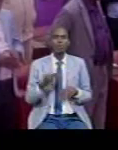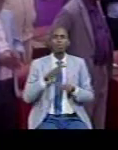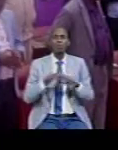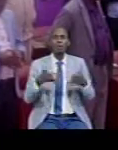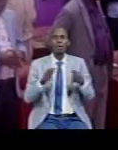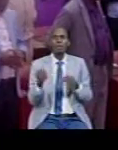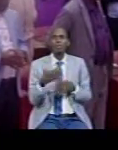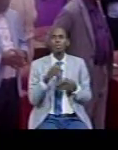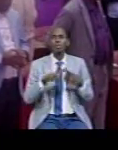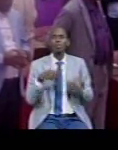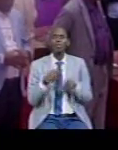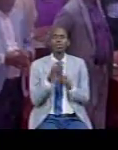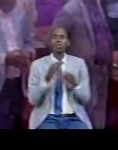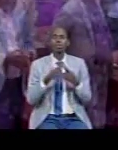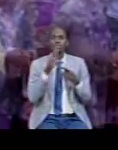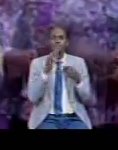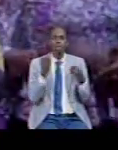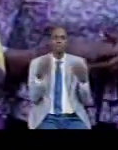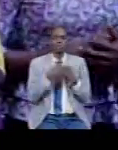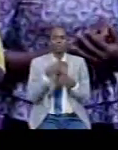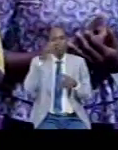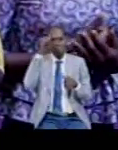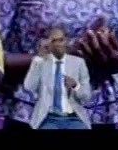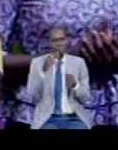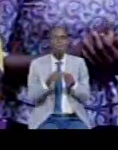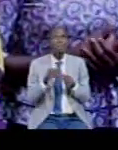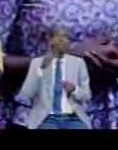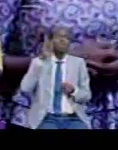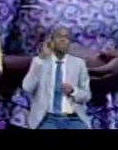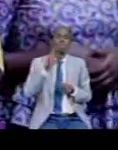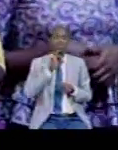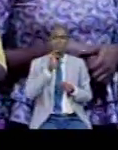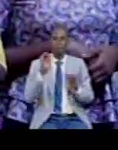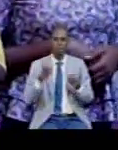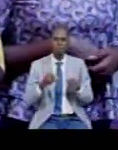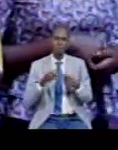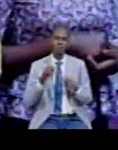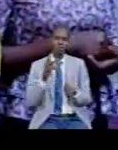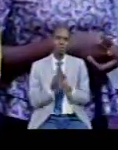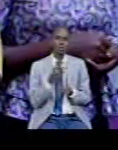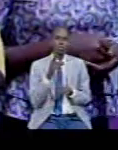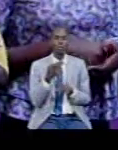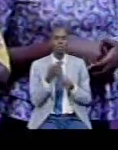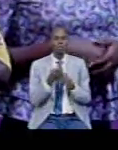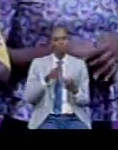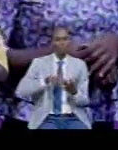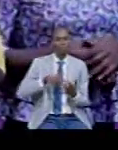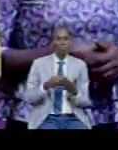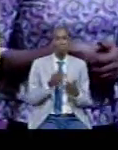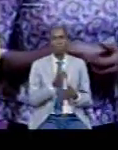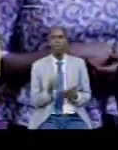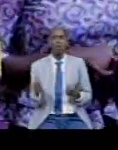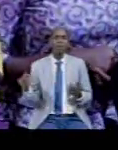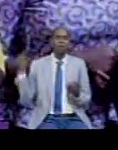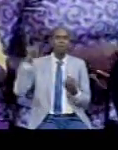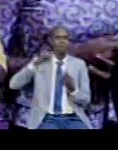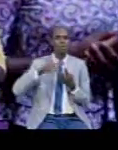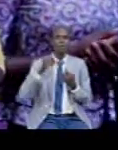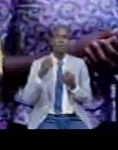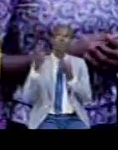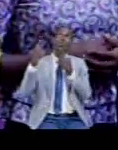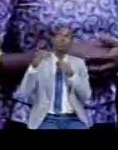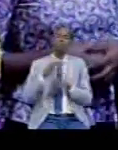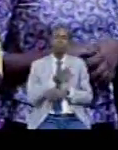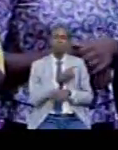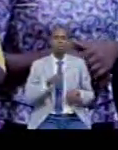to be afraid. Remember, he's able to keep you from falling until the coming of the